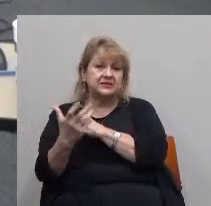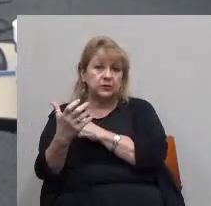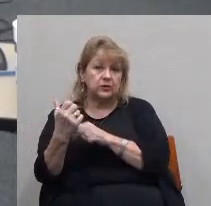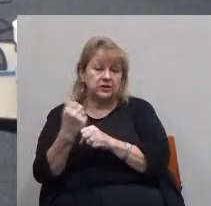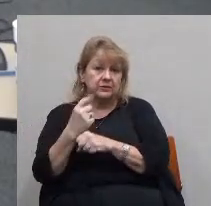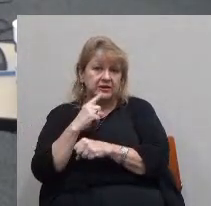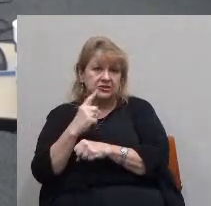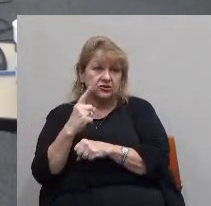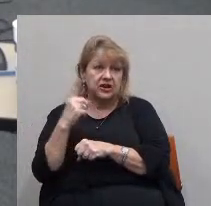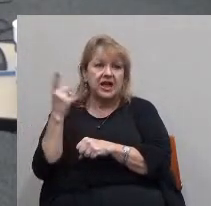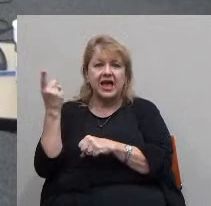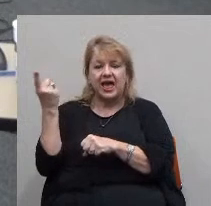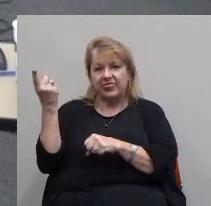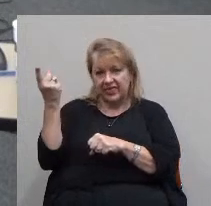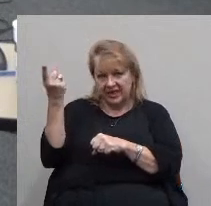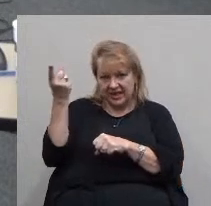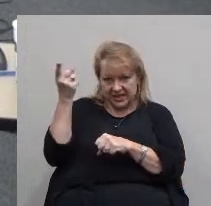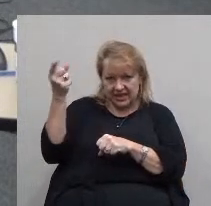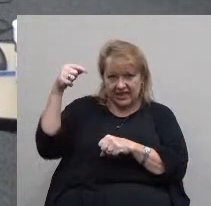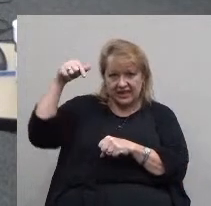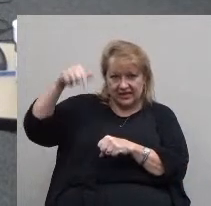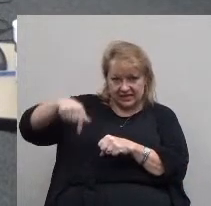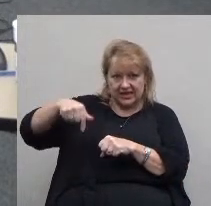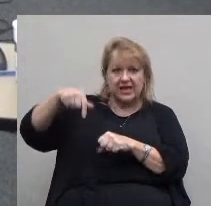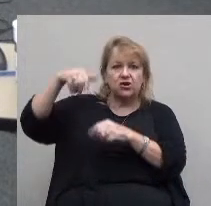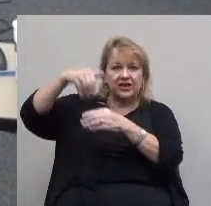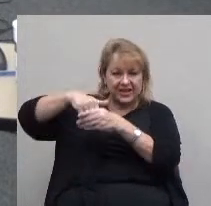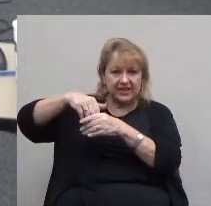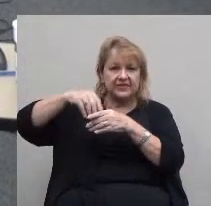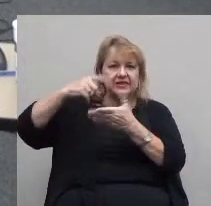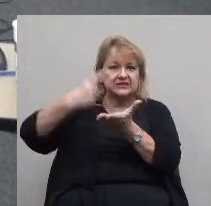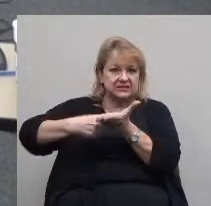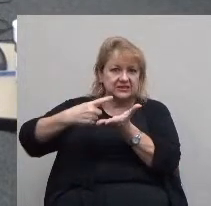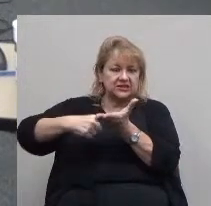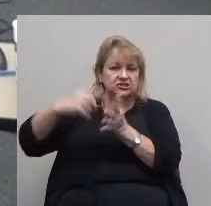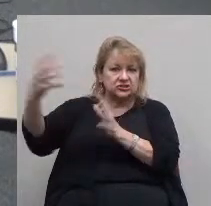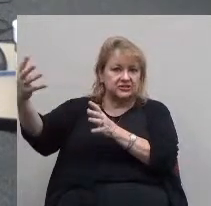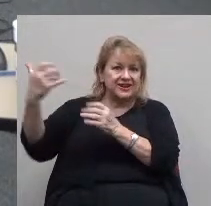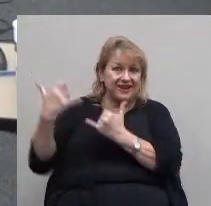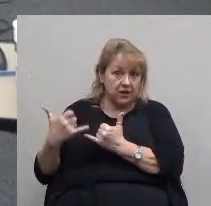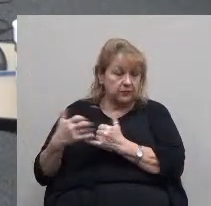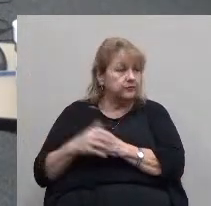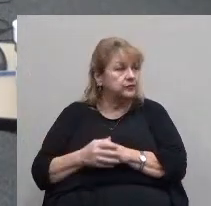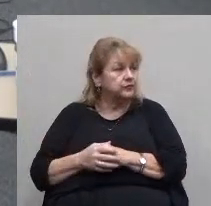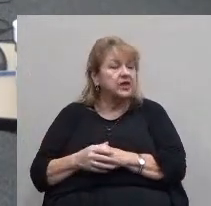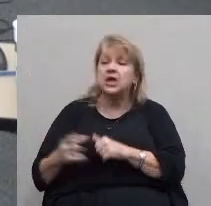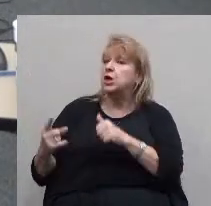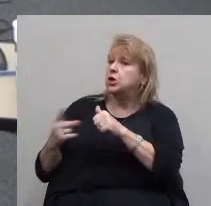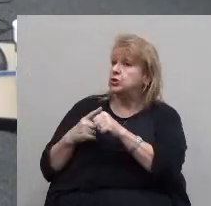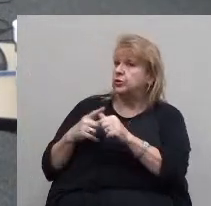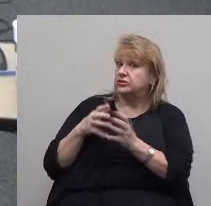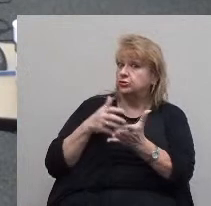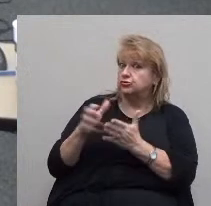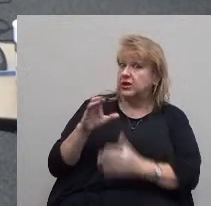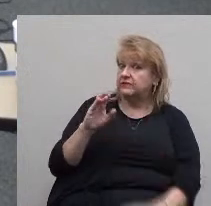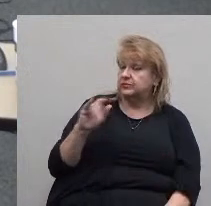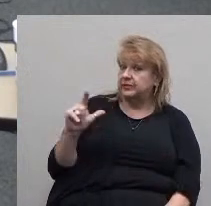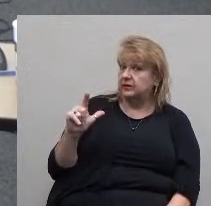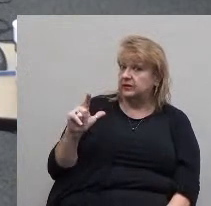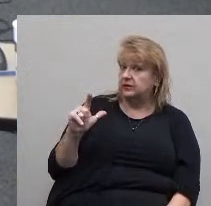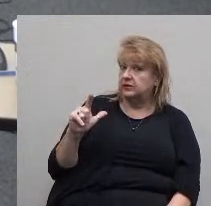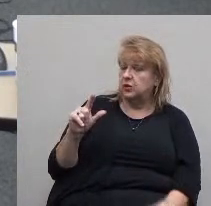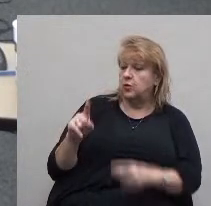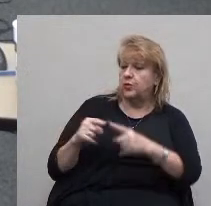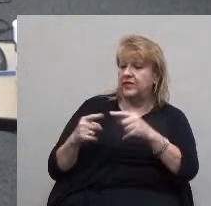So I think they're in all those discussions. And the draft in bill, some- the original draft bill is very similar from where